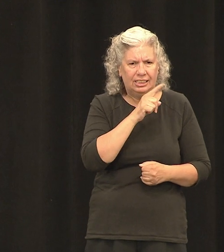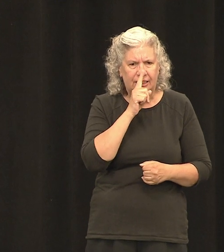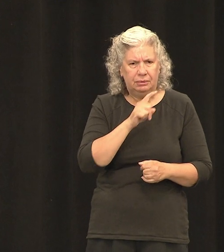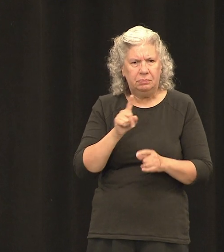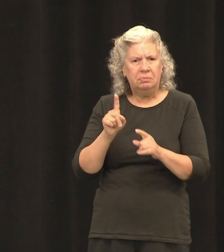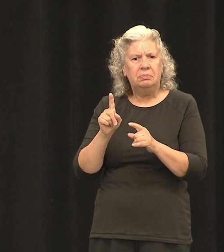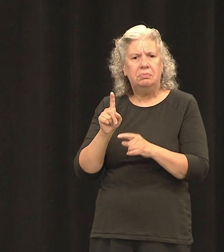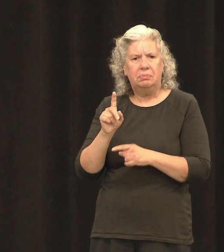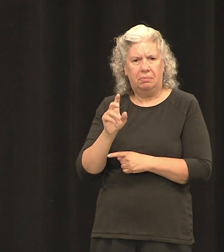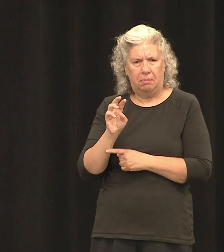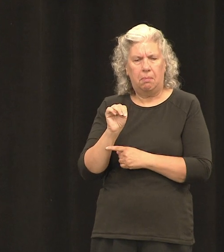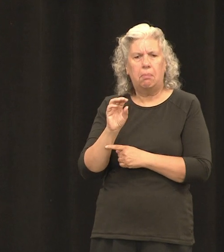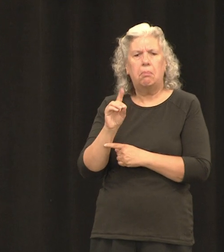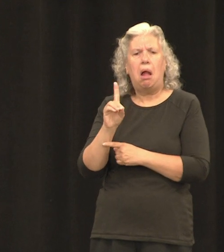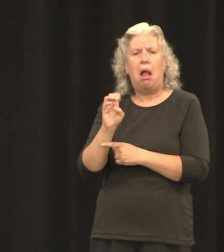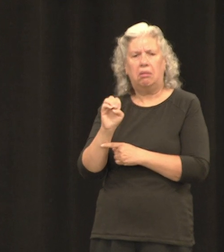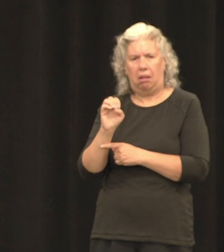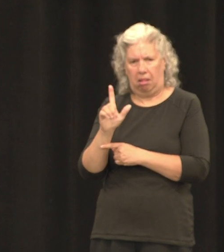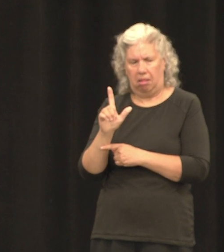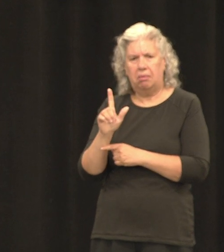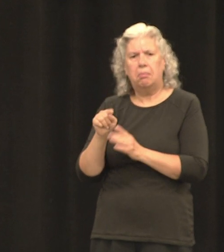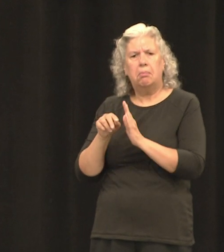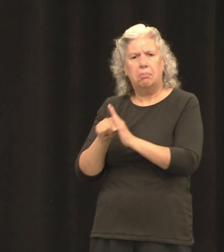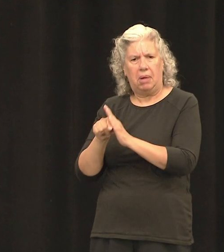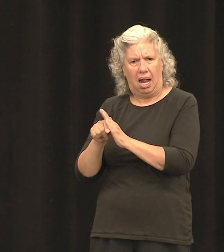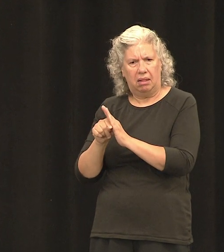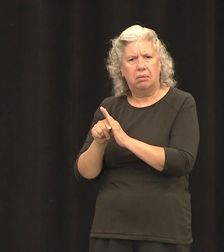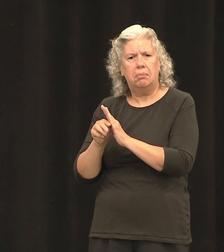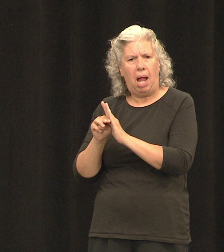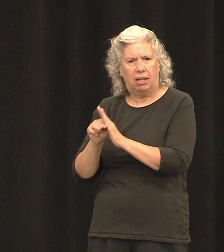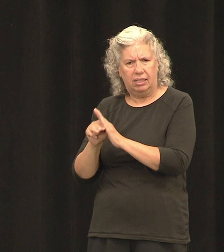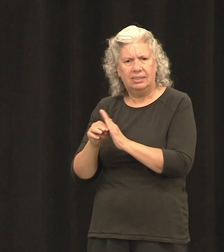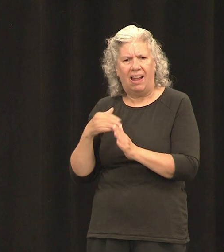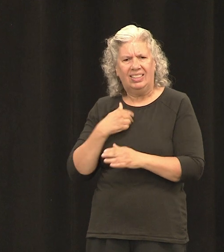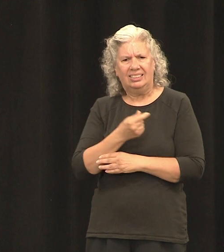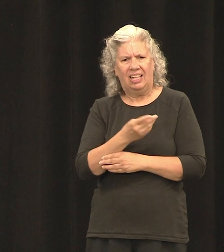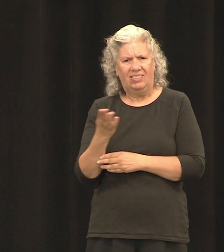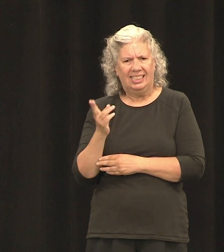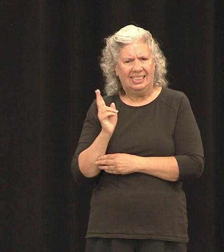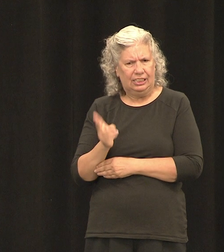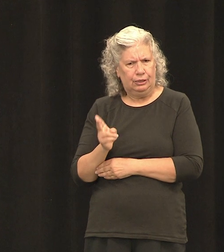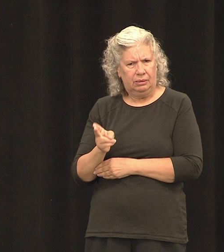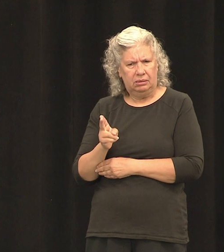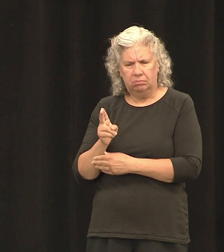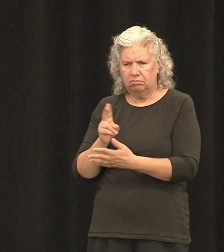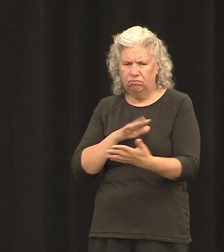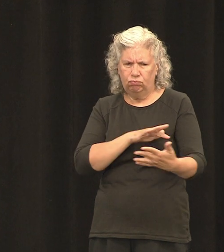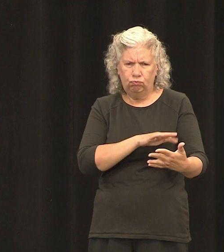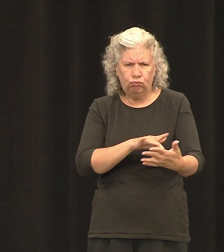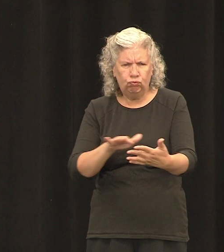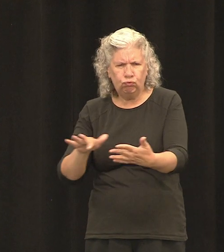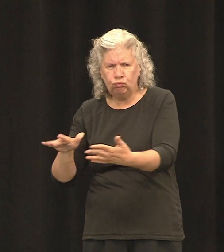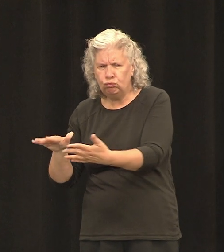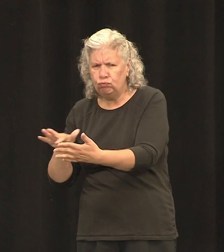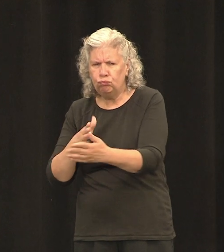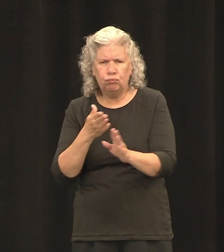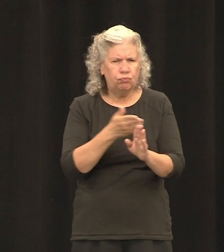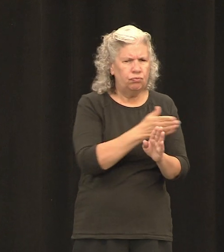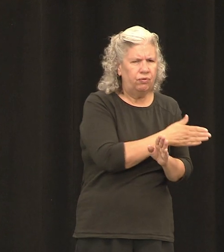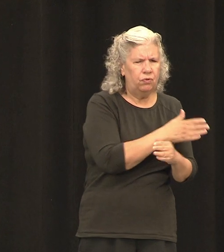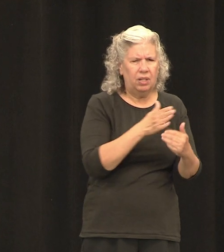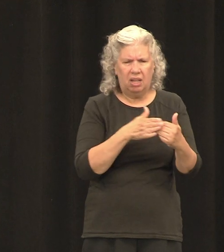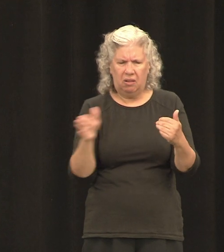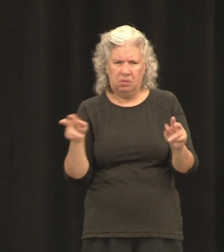also conducts several natural history studies, both retrospective and prospective, with Usher syndrome patients to